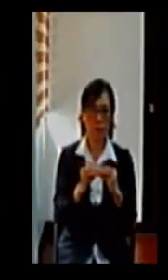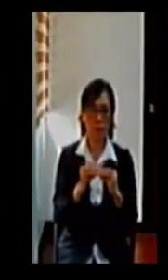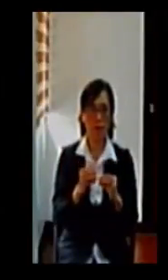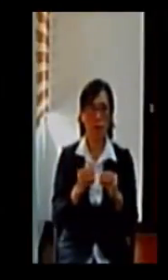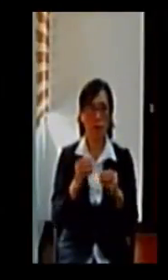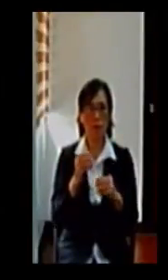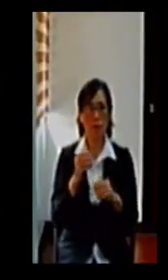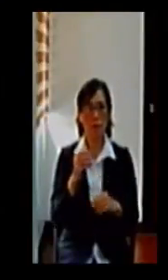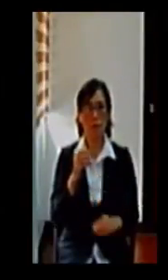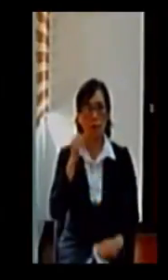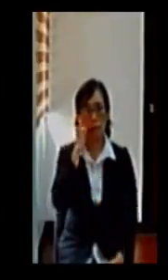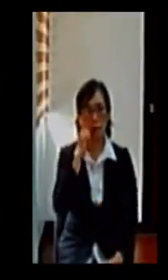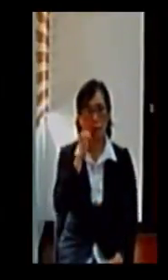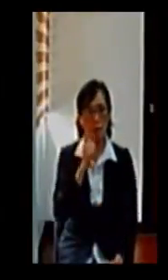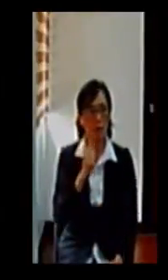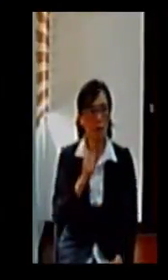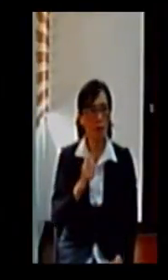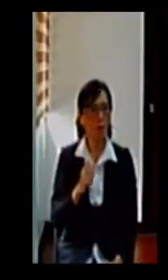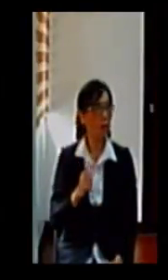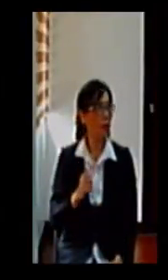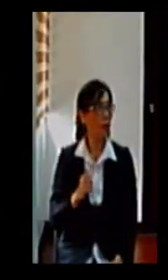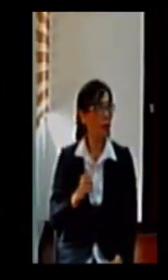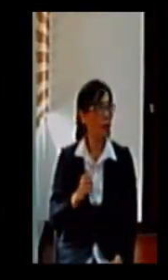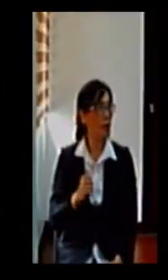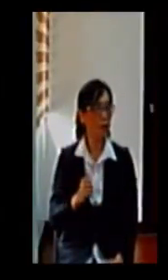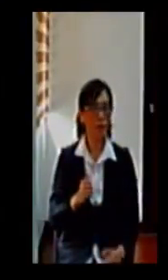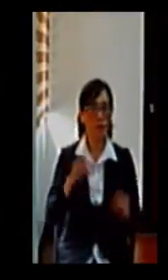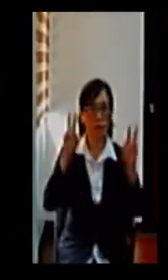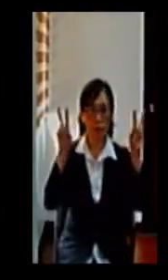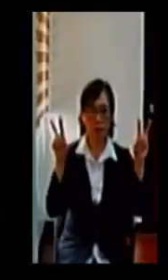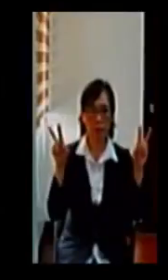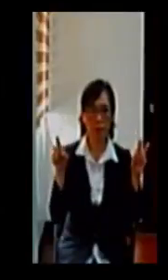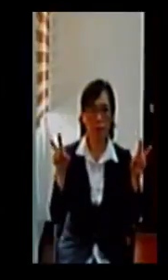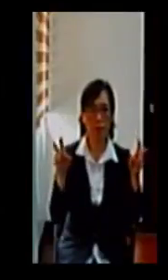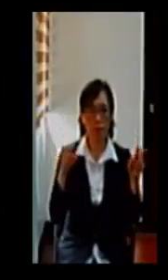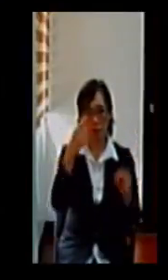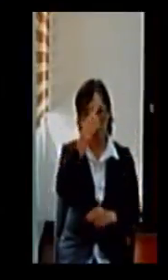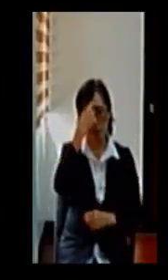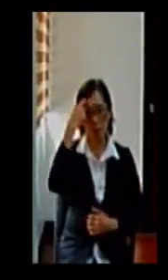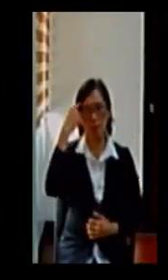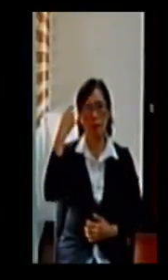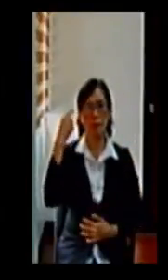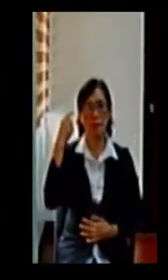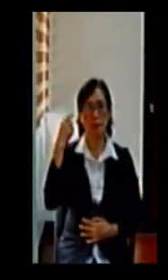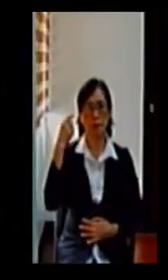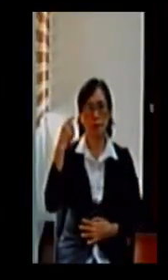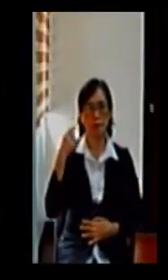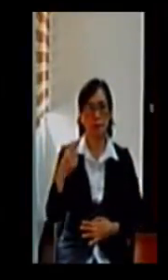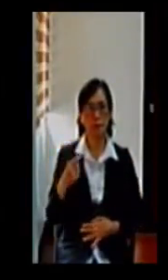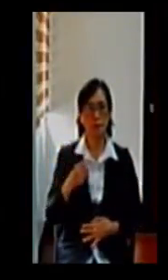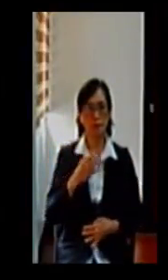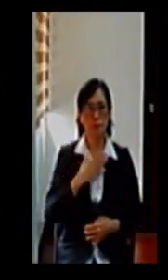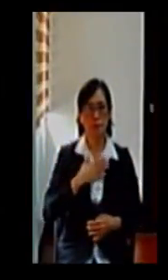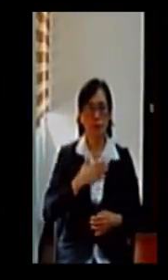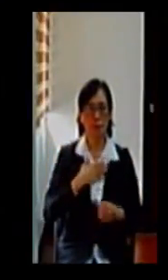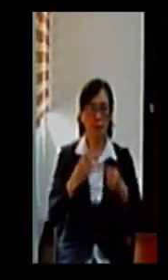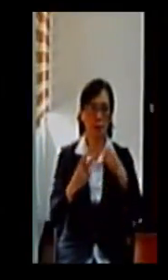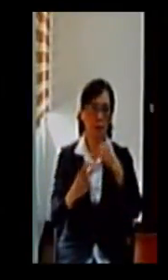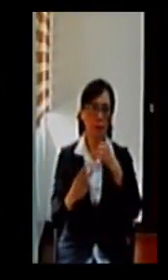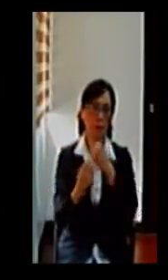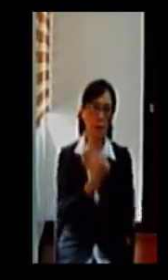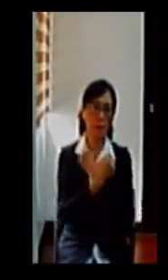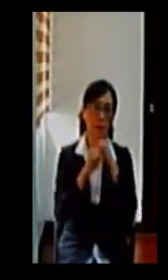on year. I'm really passionate about this issue because my safety and the safety of